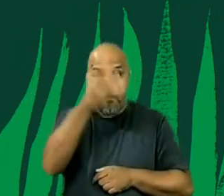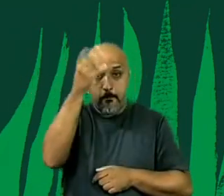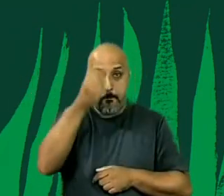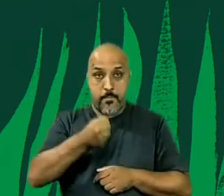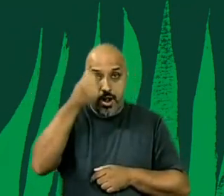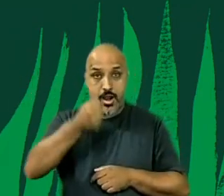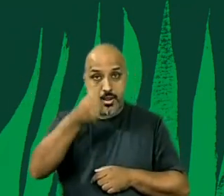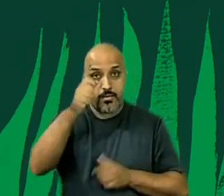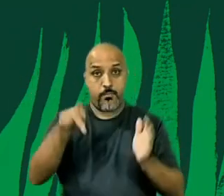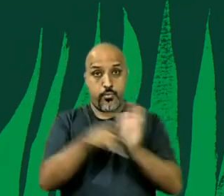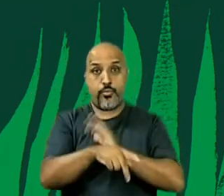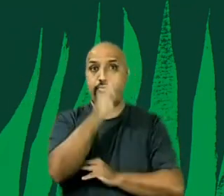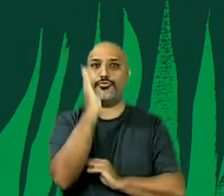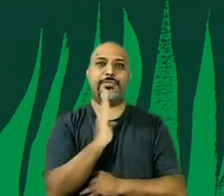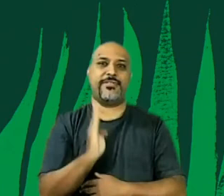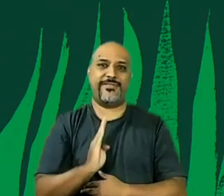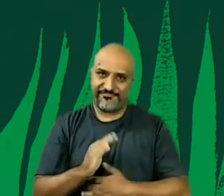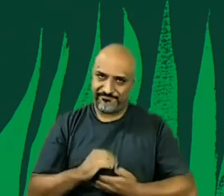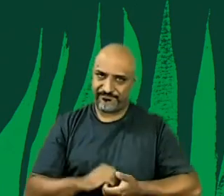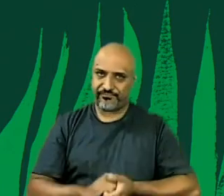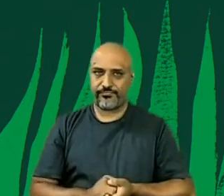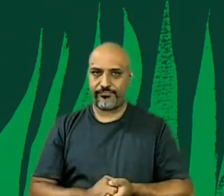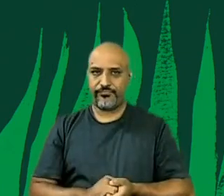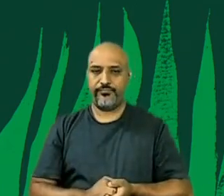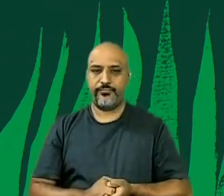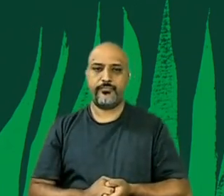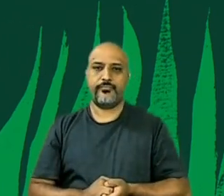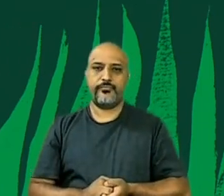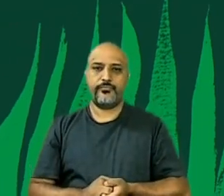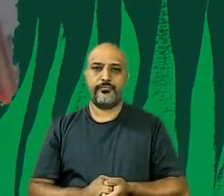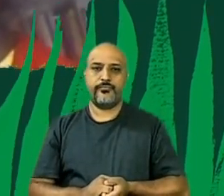white Brazilian women writers.